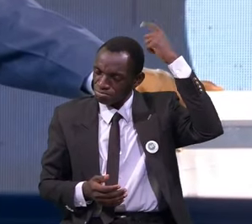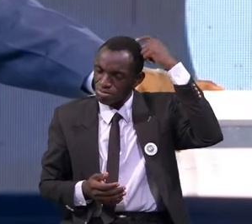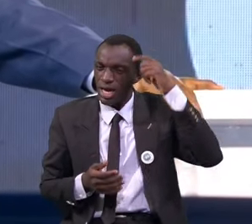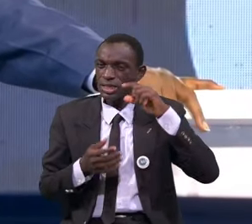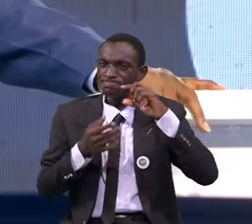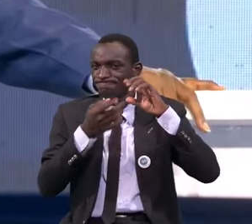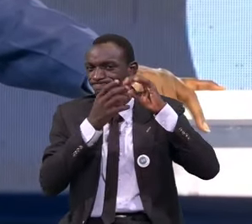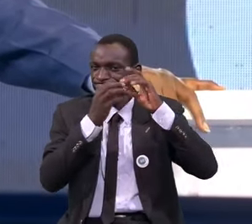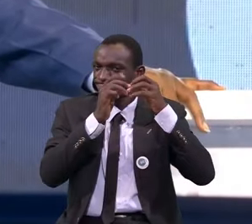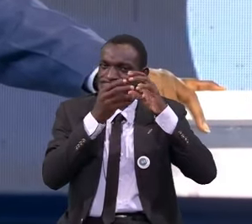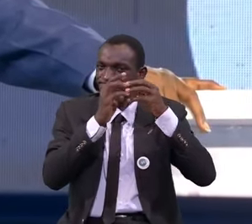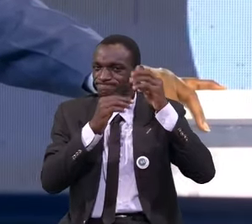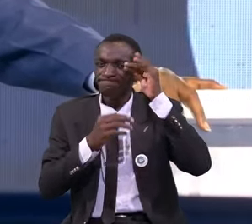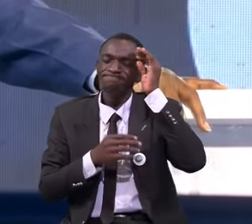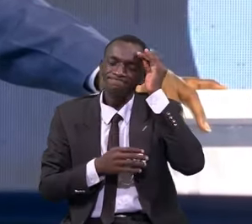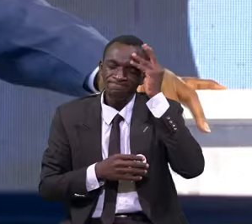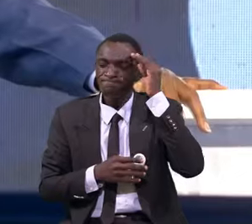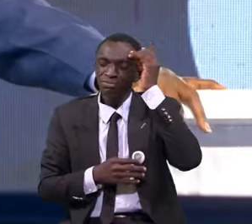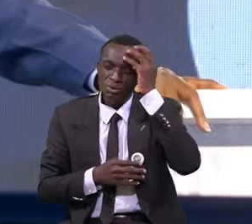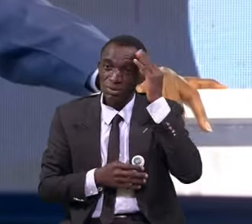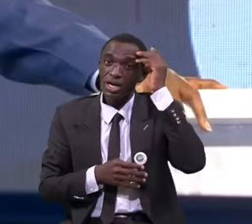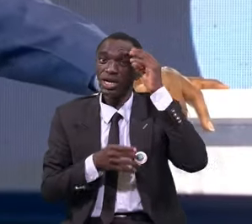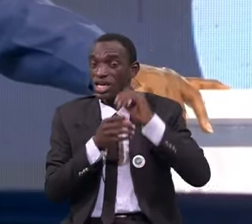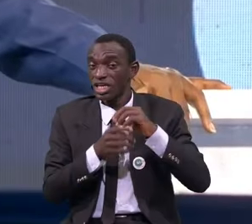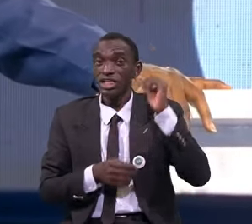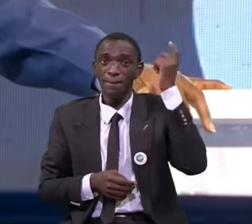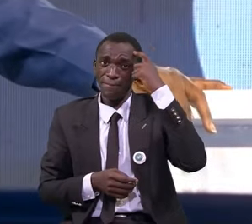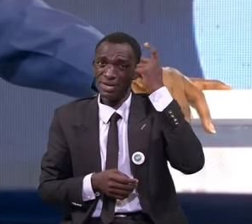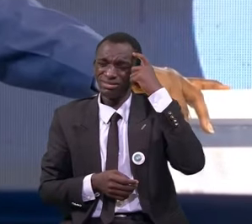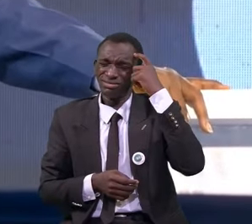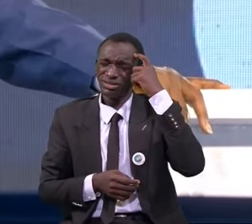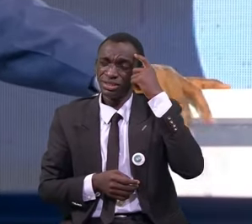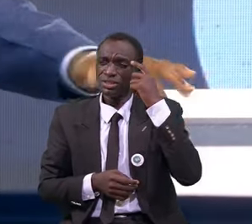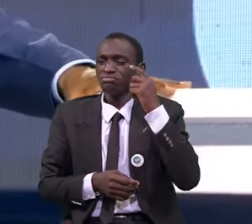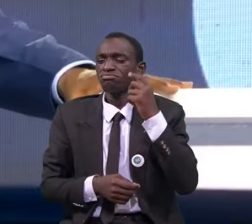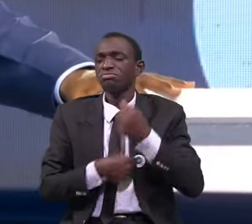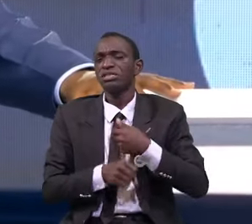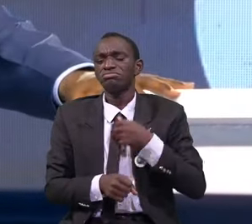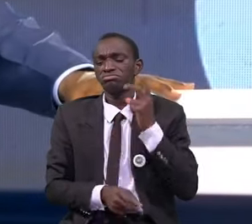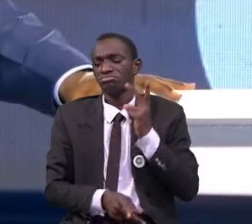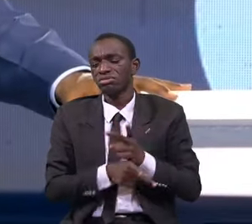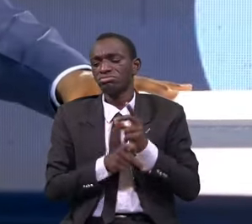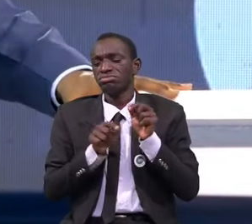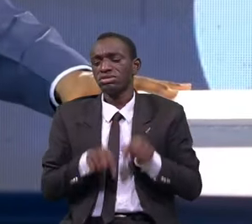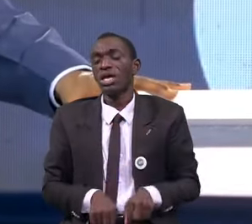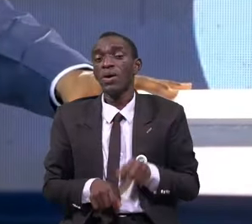path already in your brain that keeps you down every time. Divine touch